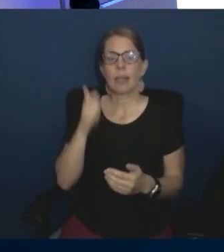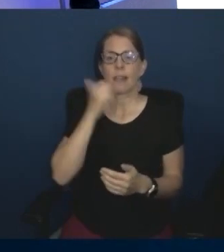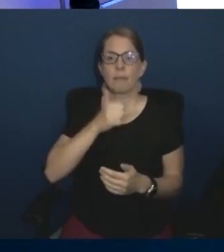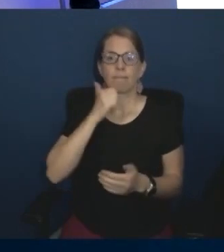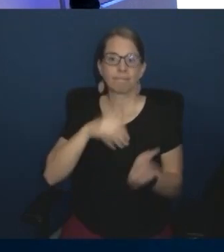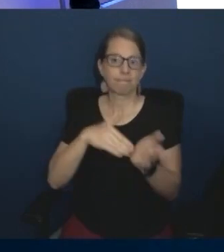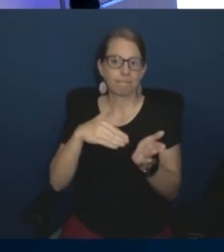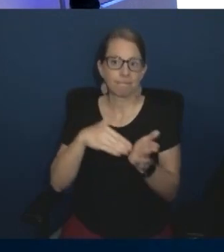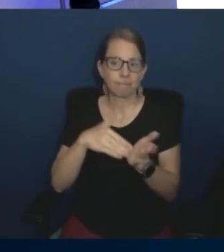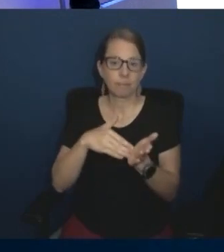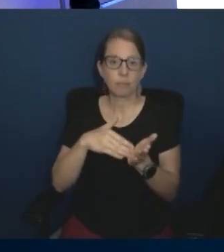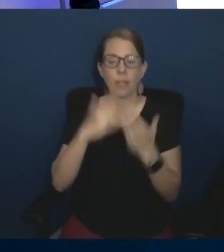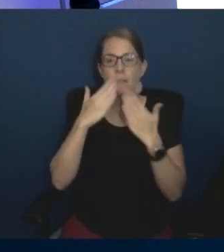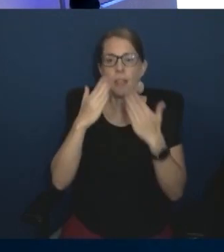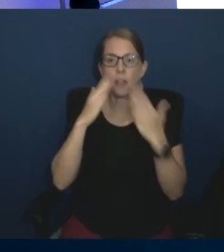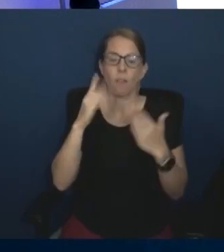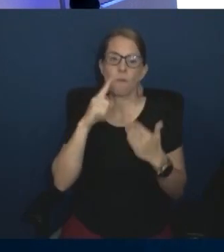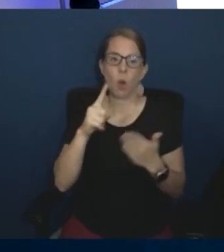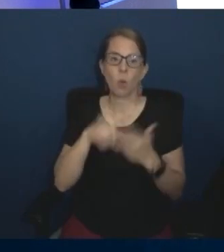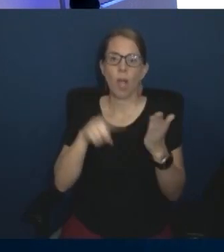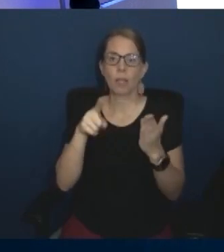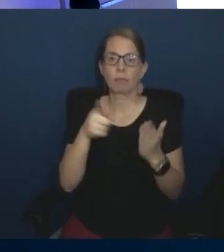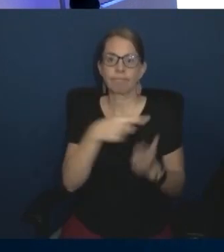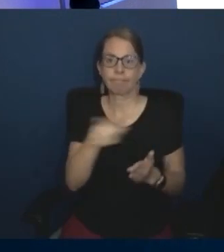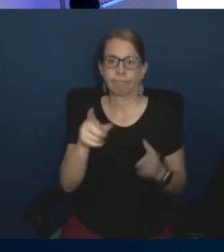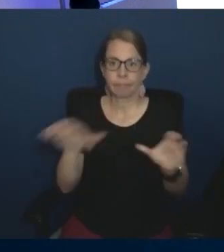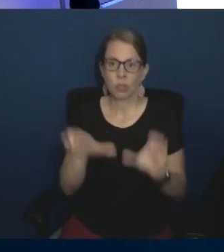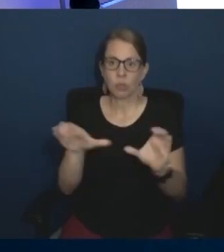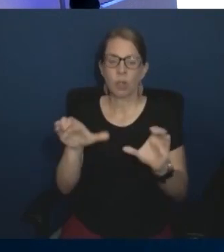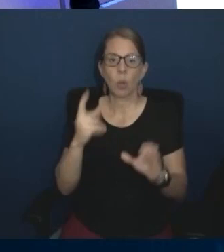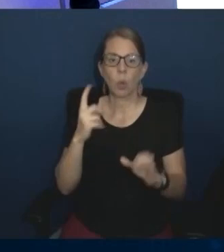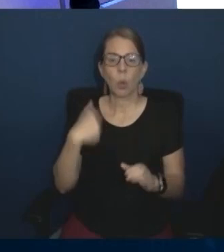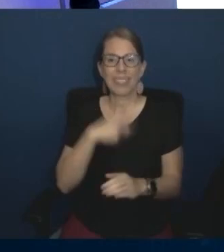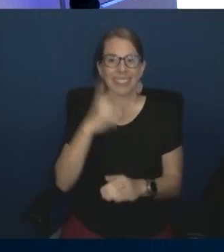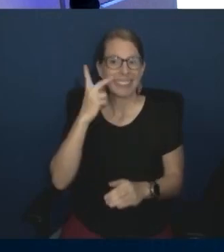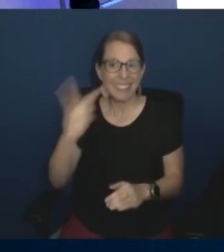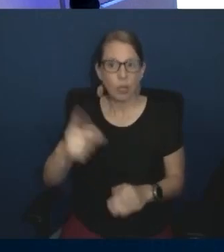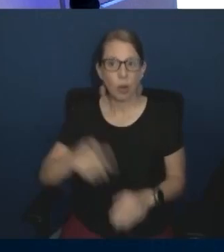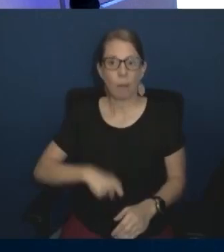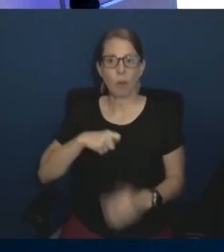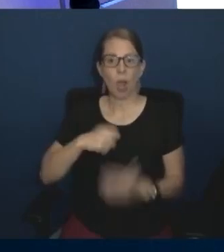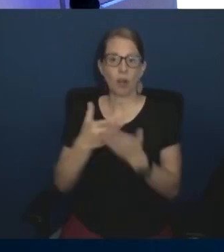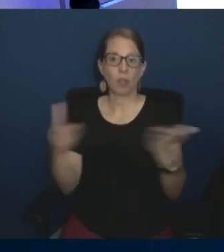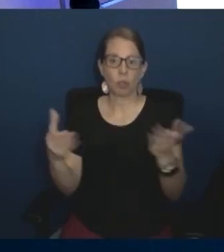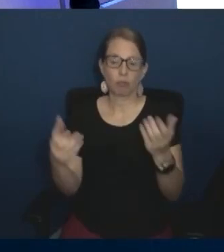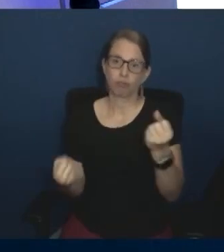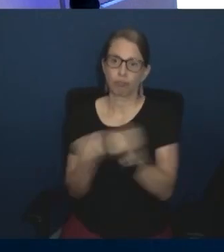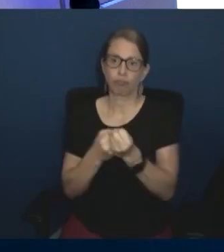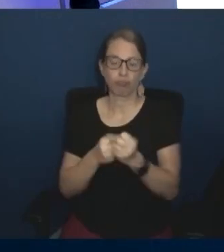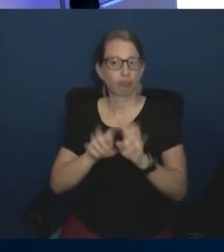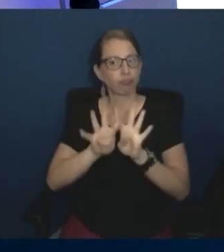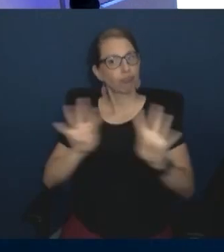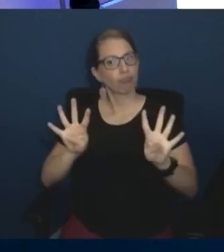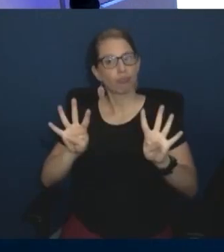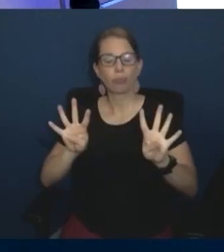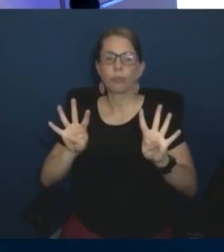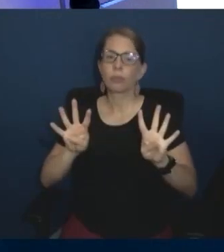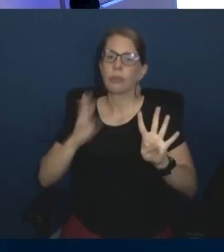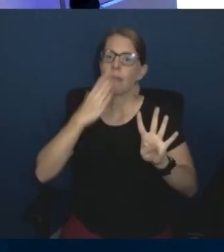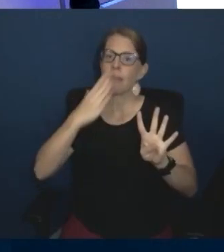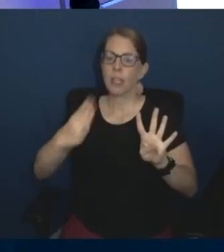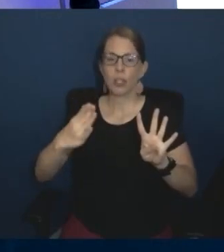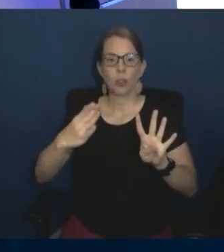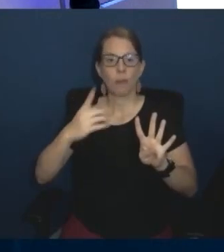all are doing. We see you and are proud of you, and we stand alongside you. Thank you to all your staff,